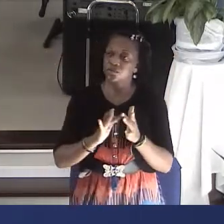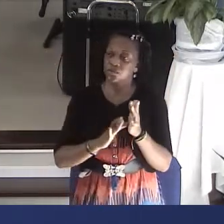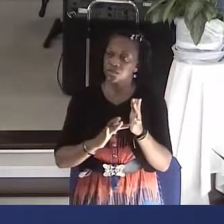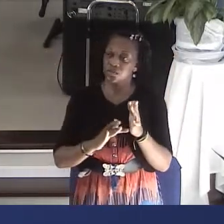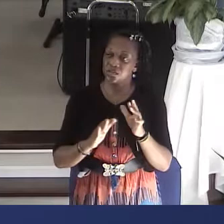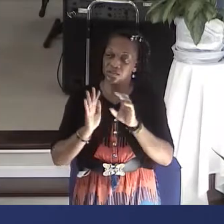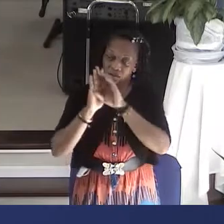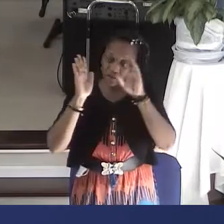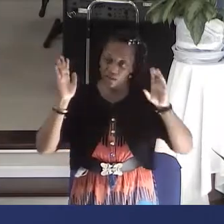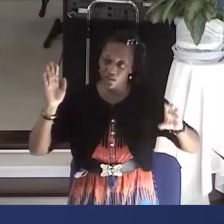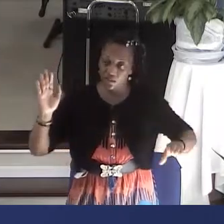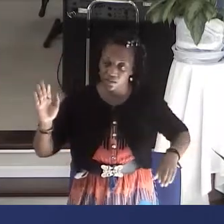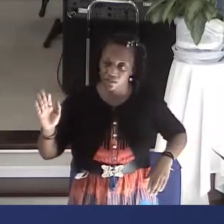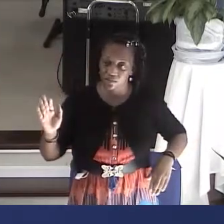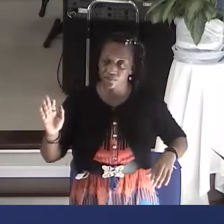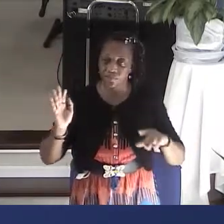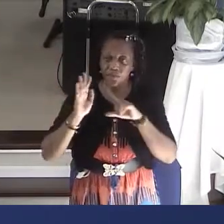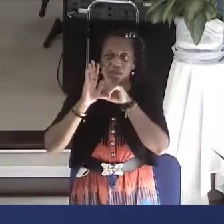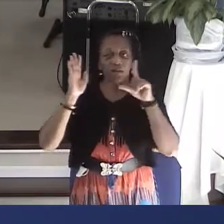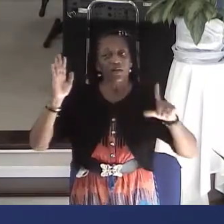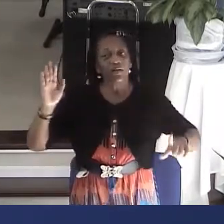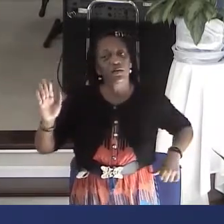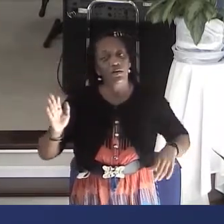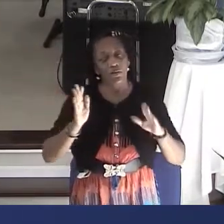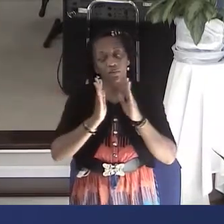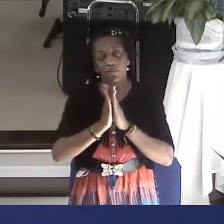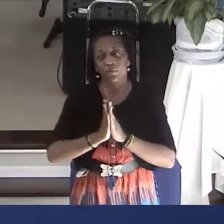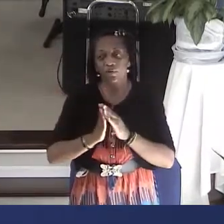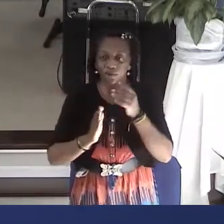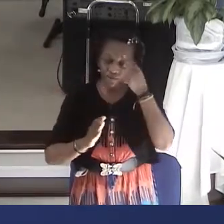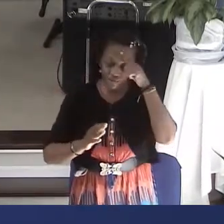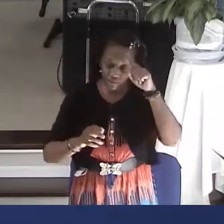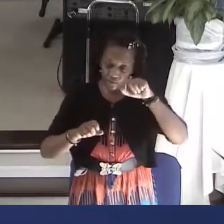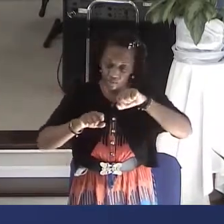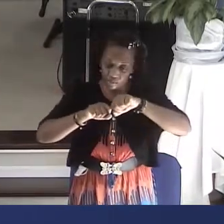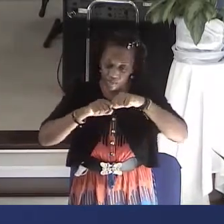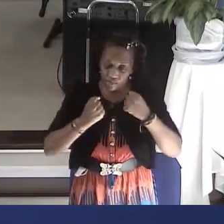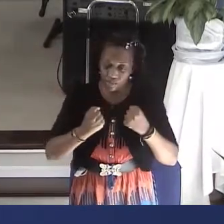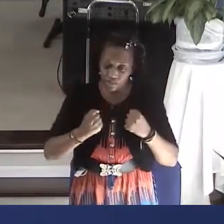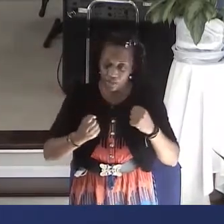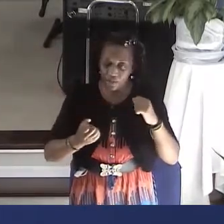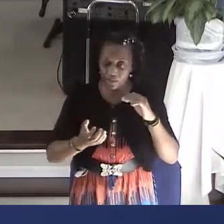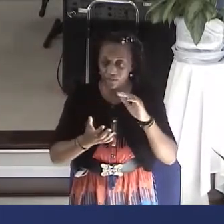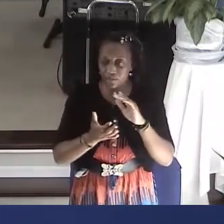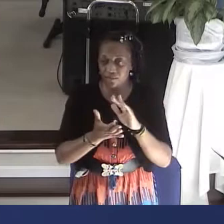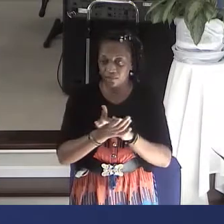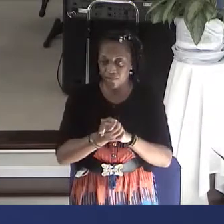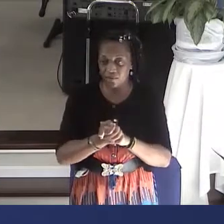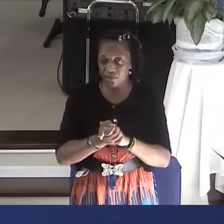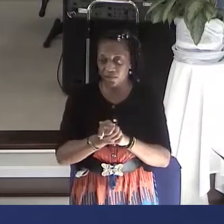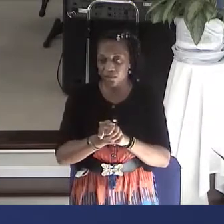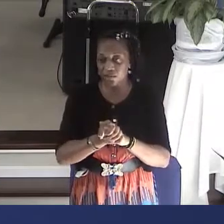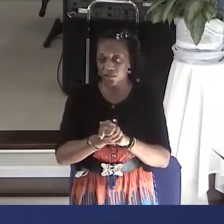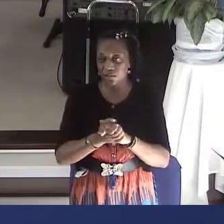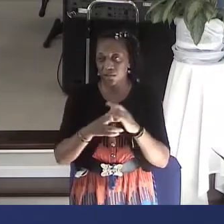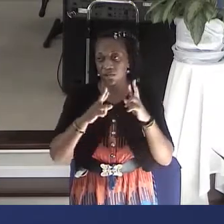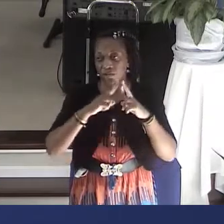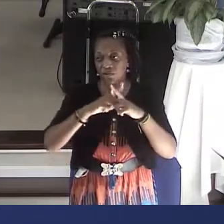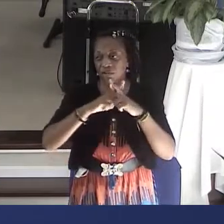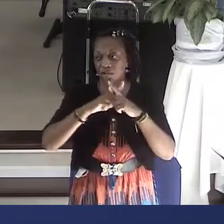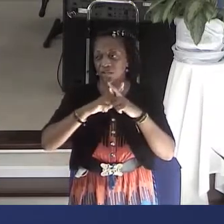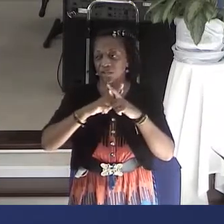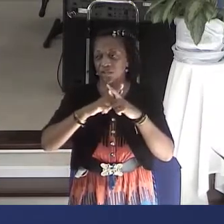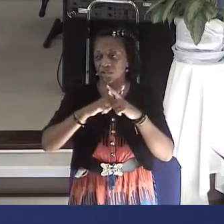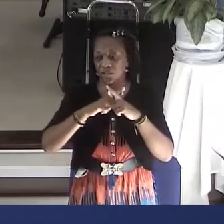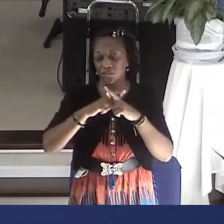God, we pray for marriages, broken marriages. We pray for relationships, oh God.